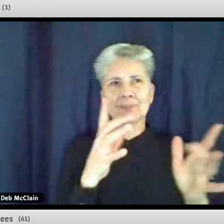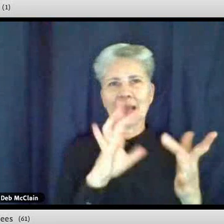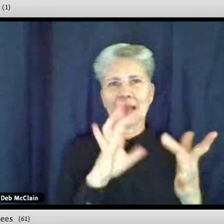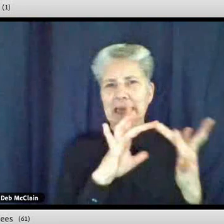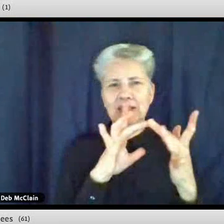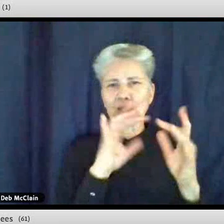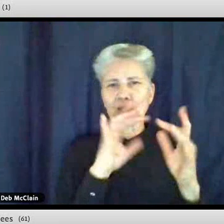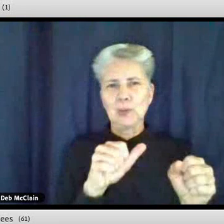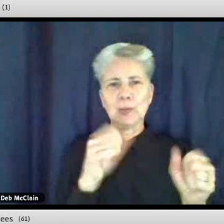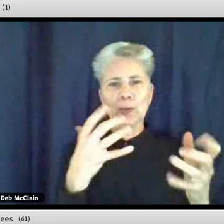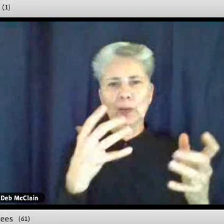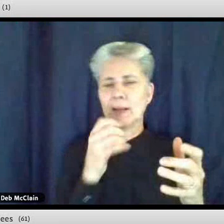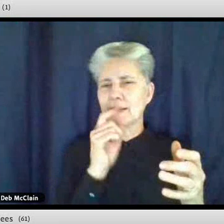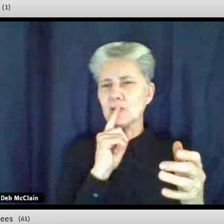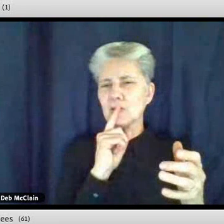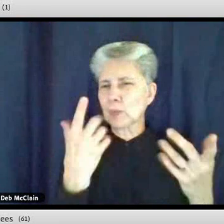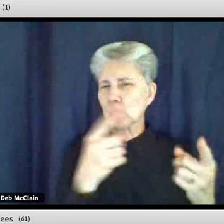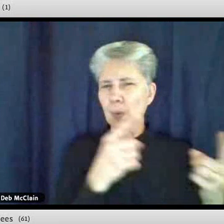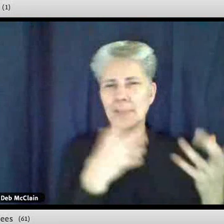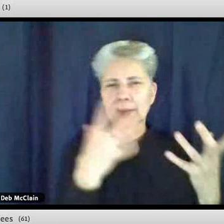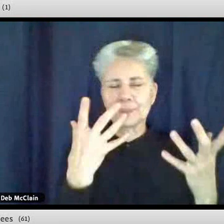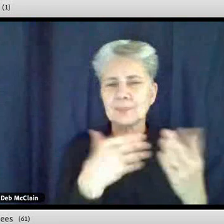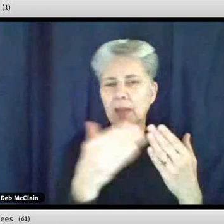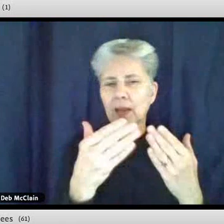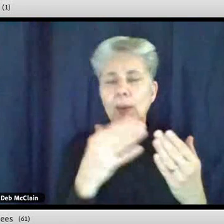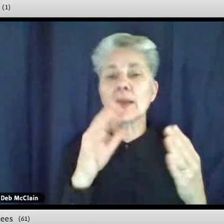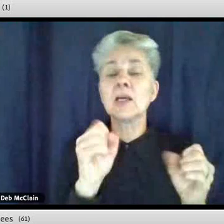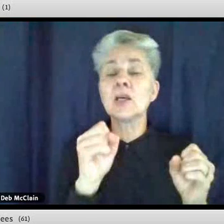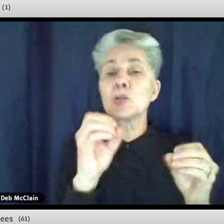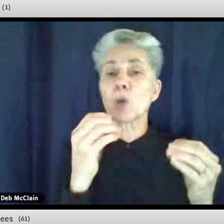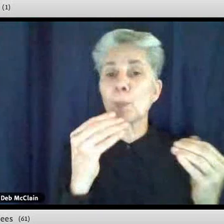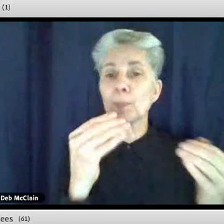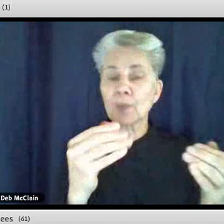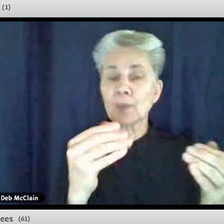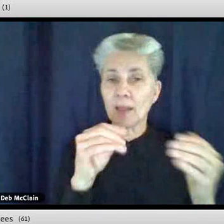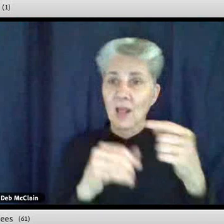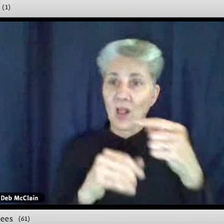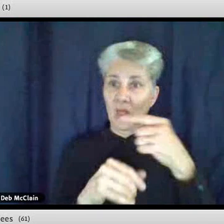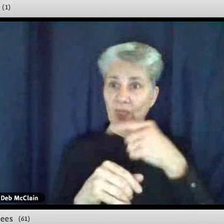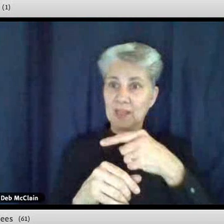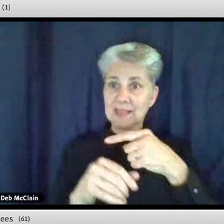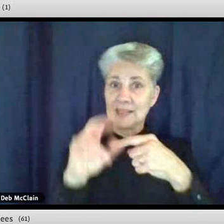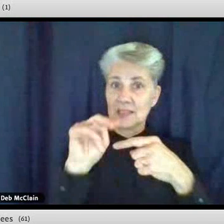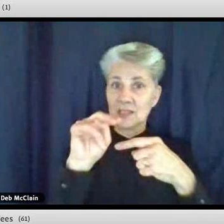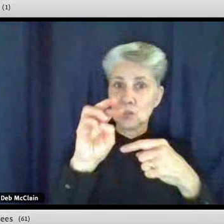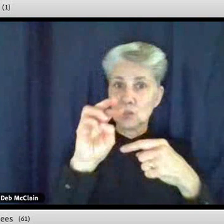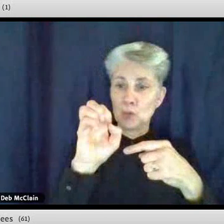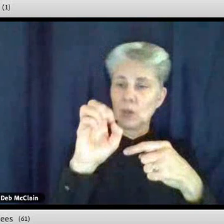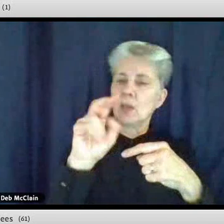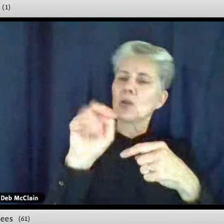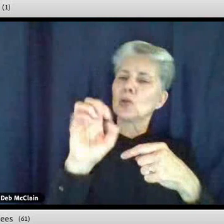Okay, all right. It could just be the connection. Not sure. Okay, so this